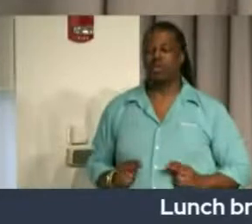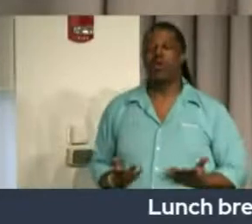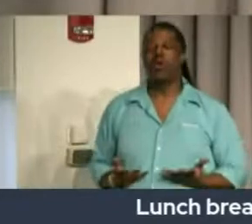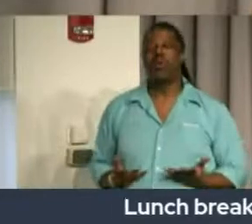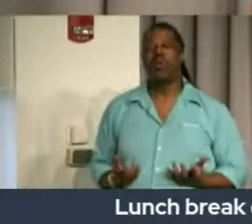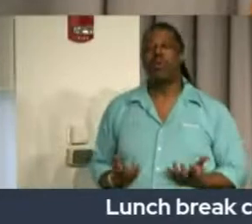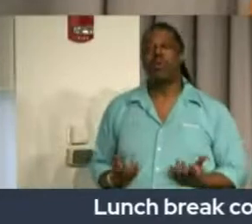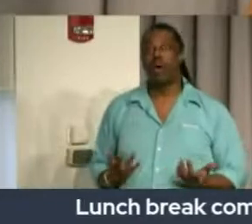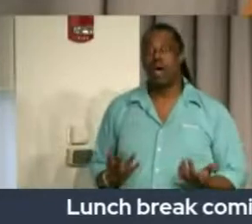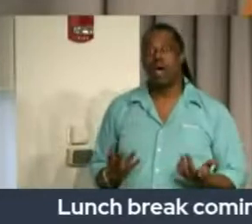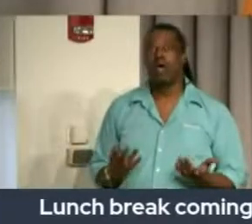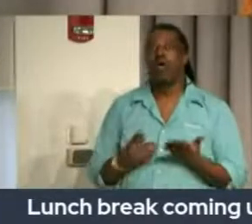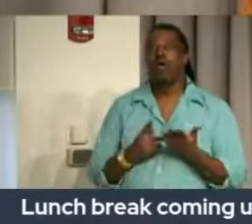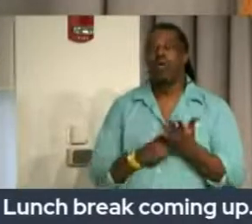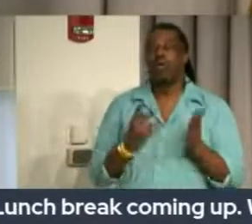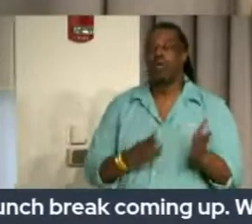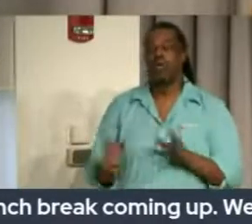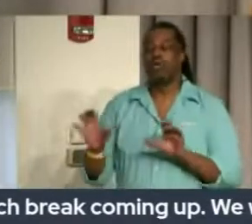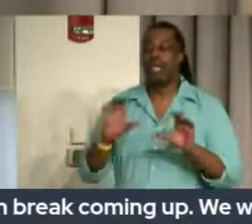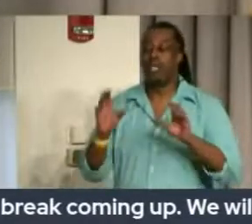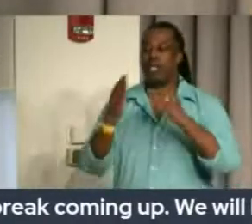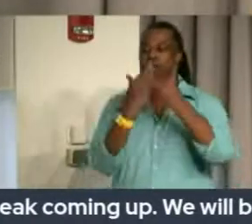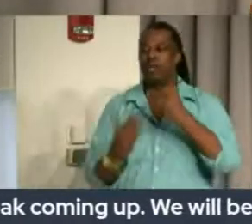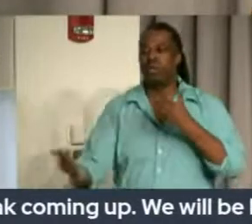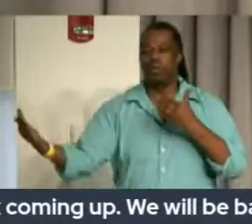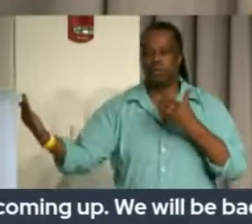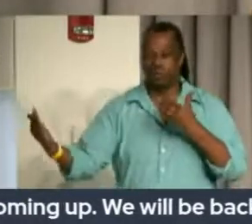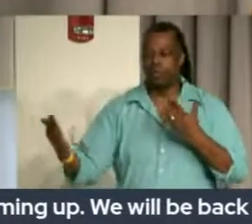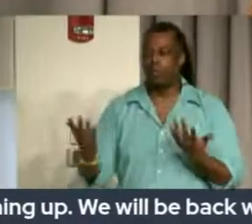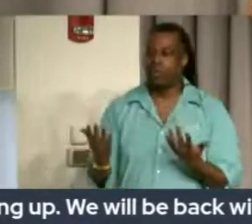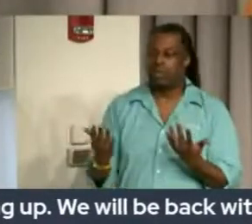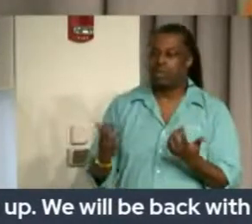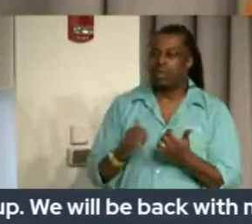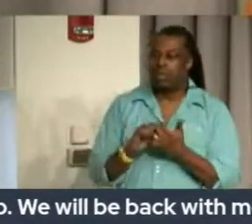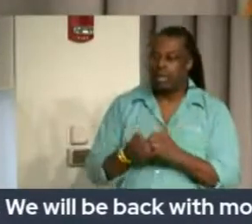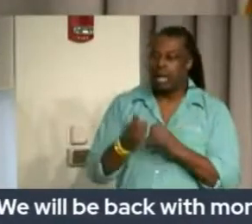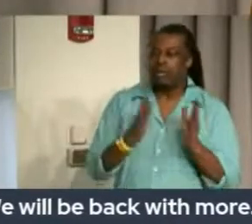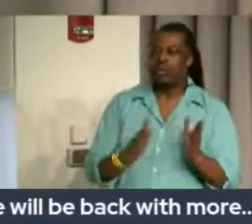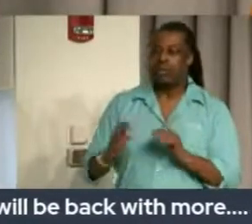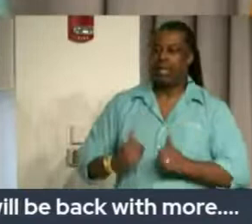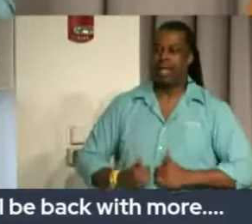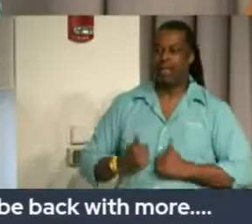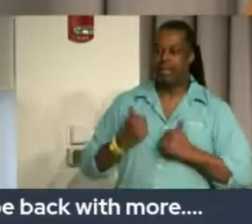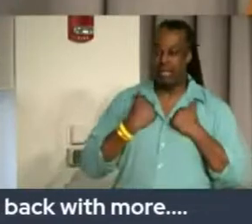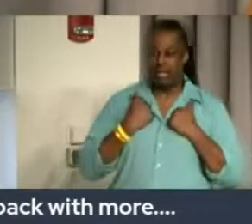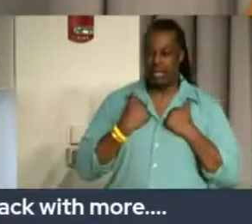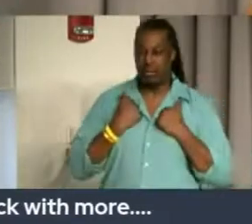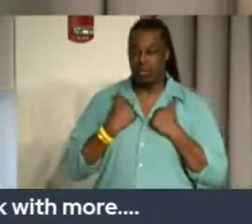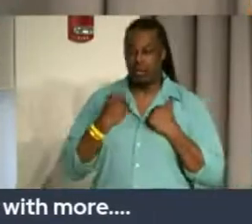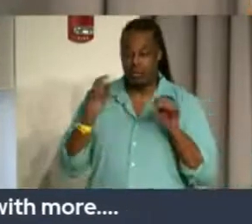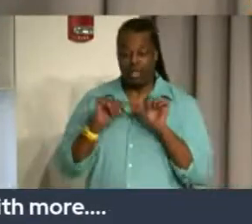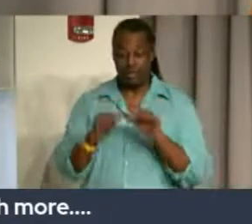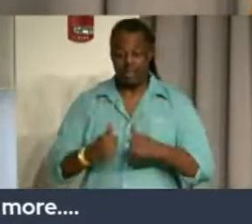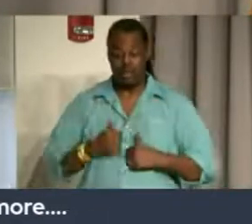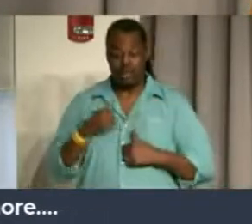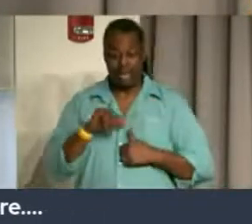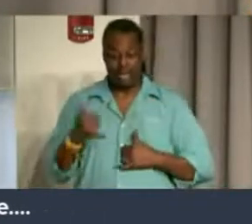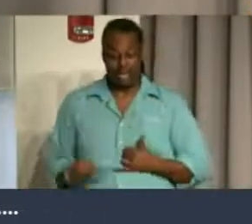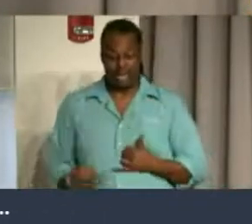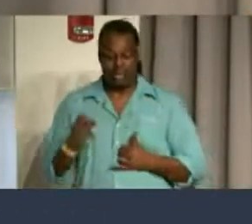What are we going to do from this day forward? How are we going to live? Are we going to live like this, where we're going to fight at each